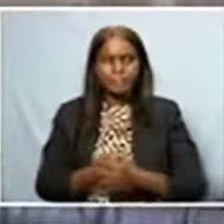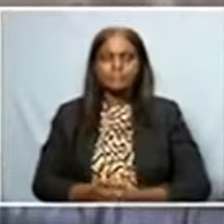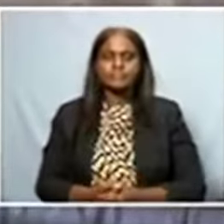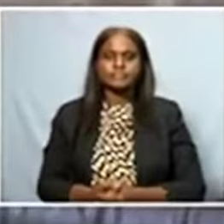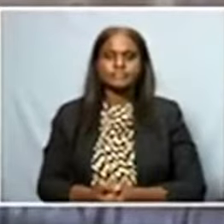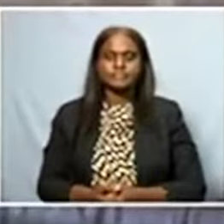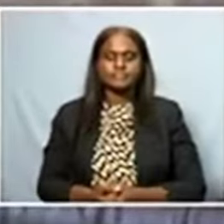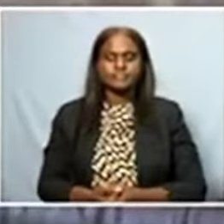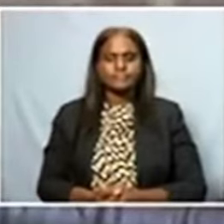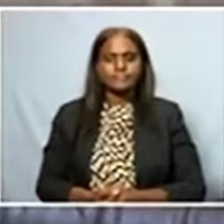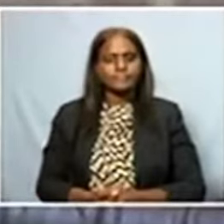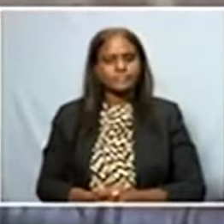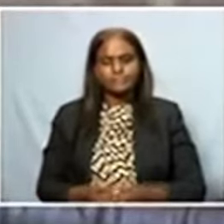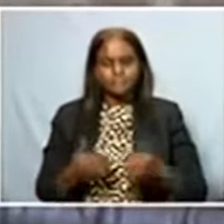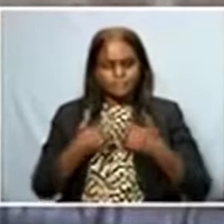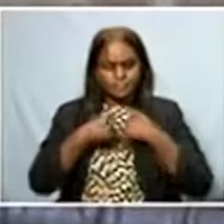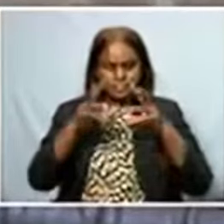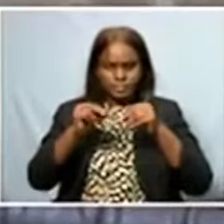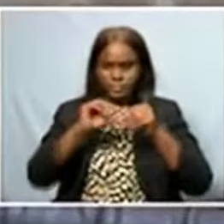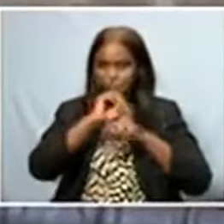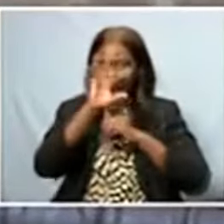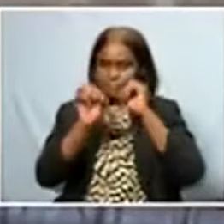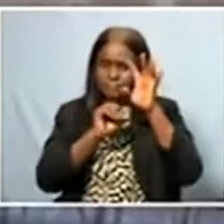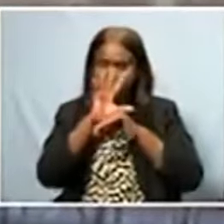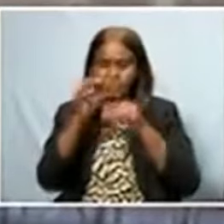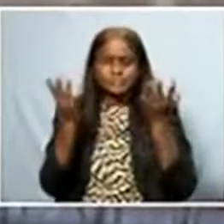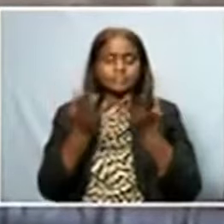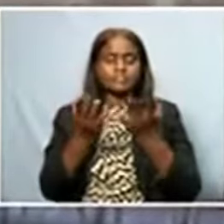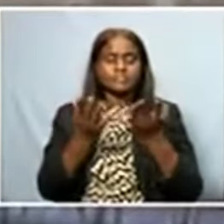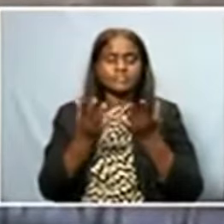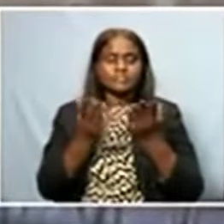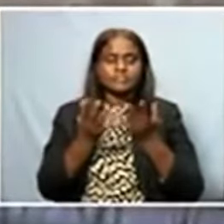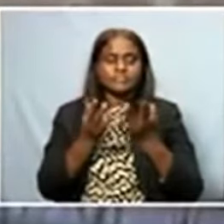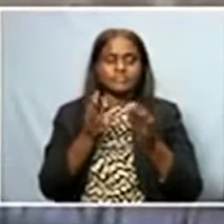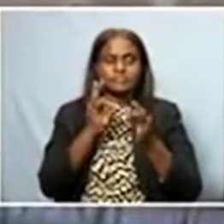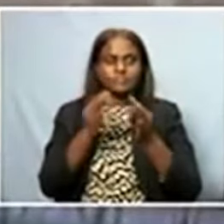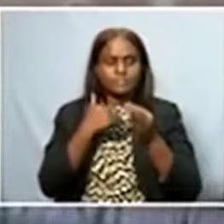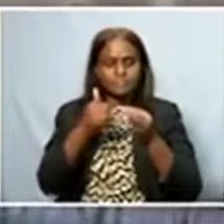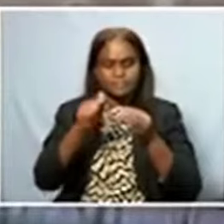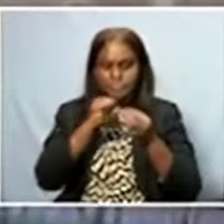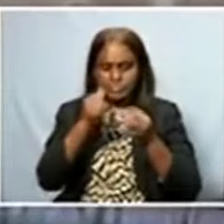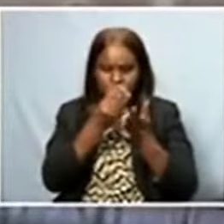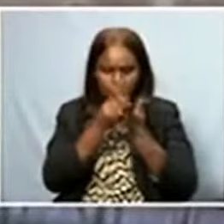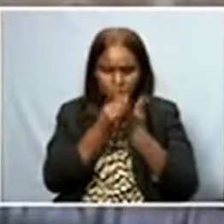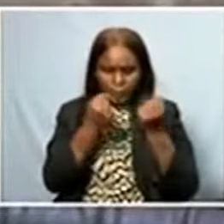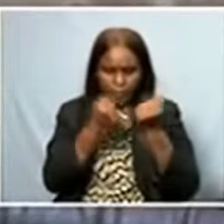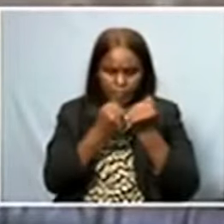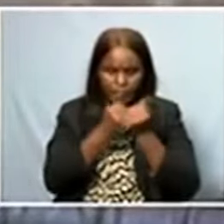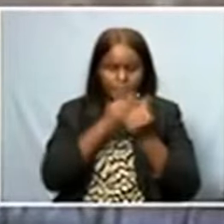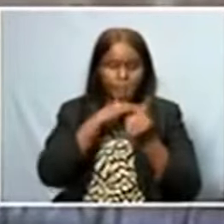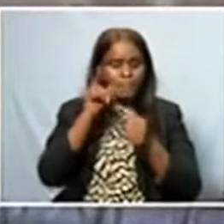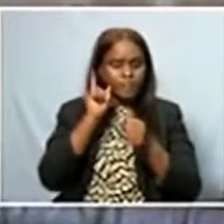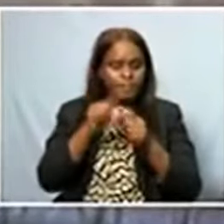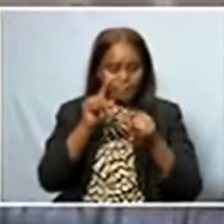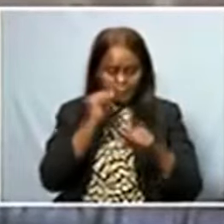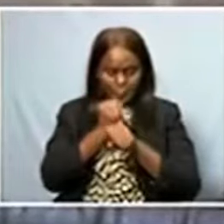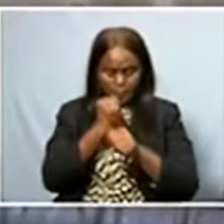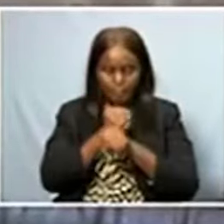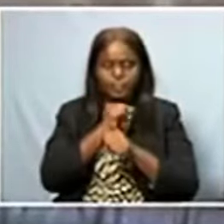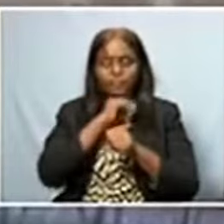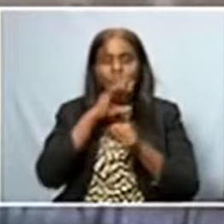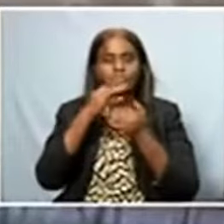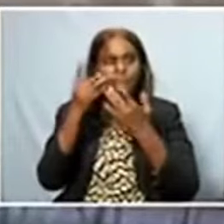No two ways about it. There's no magic, there's no abracadabra. If you don't fund them adequately, they won't perform to the